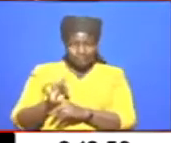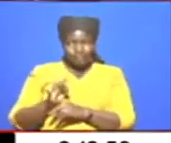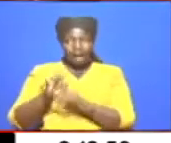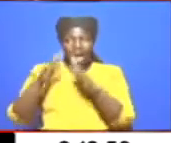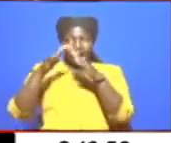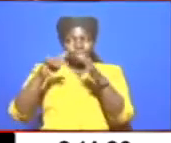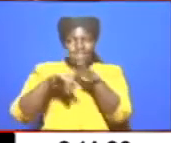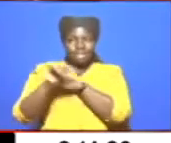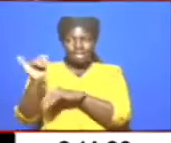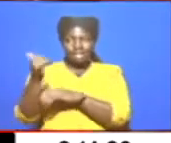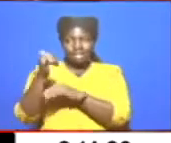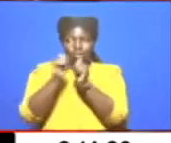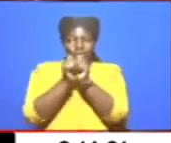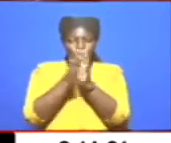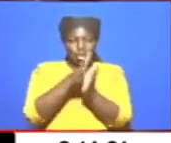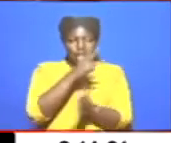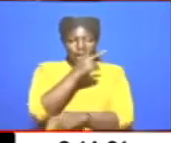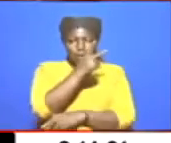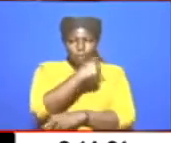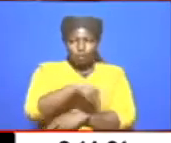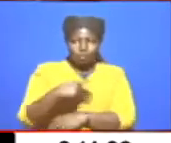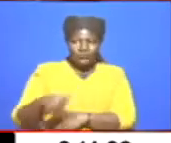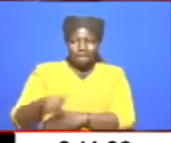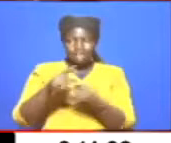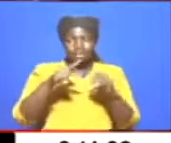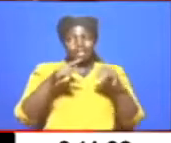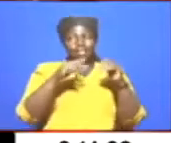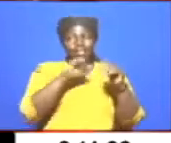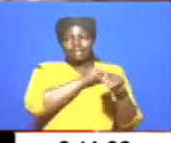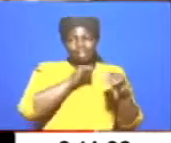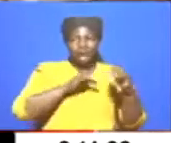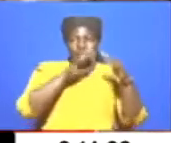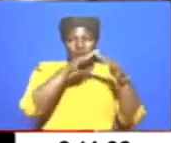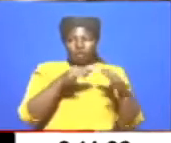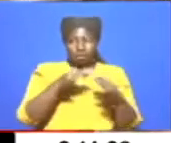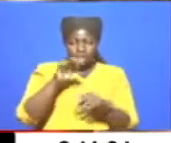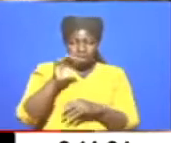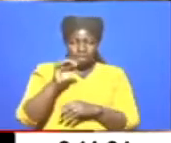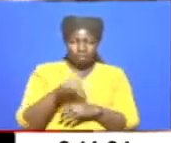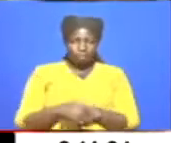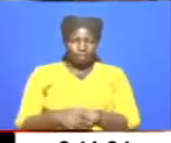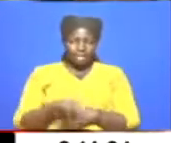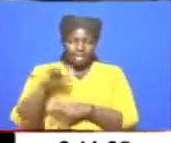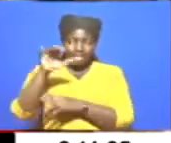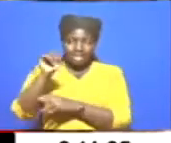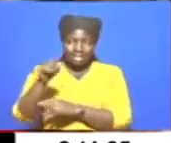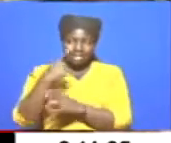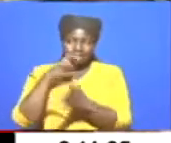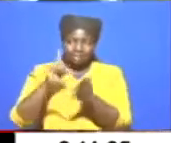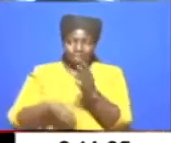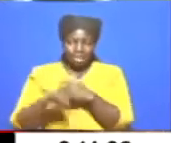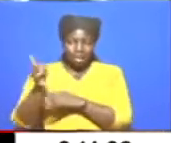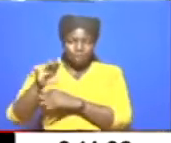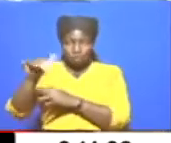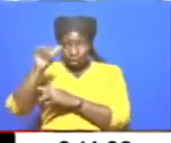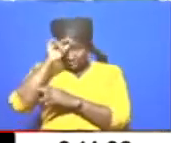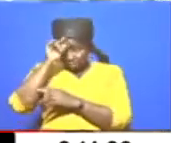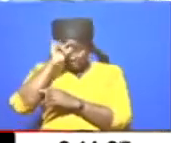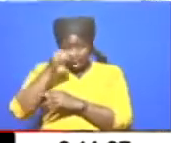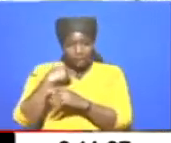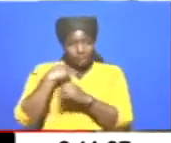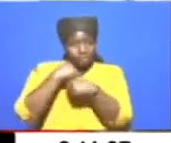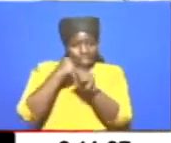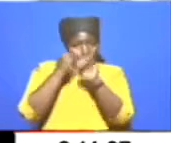Pumwani Staff Quarters. The Cabinet Secretary revealed Nairobi County Government was yet to renew the lease for Pumwani Maternity